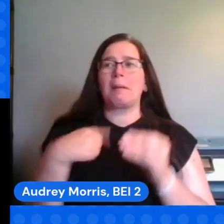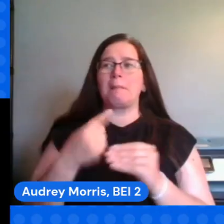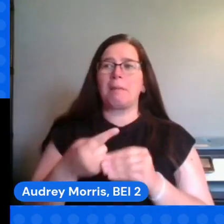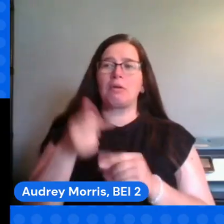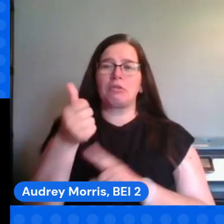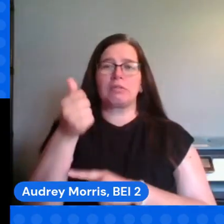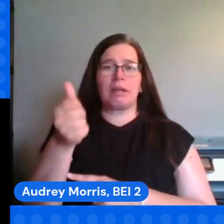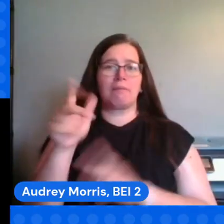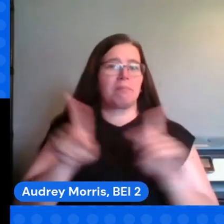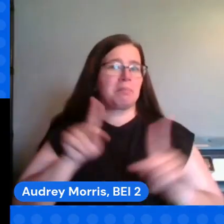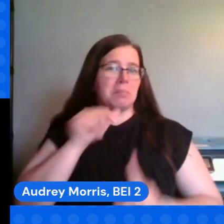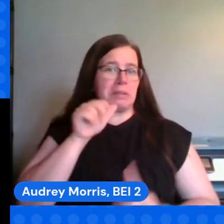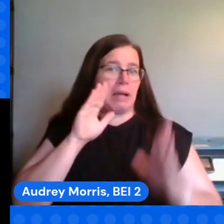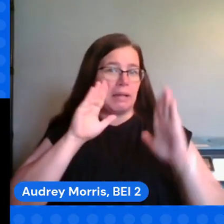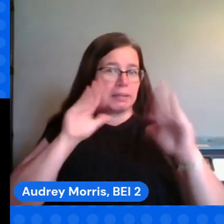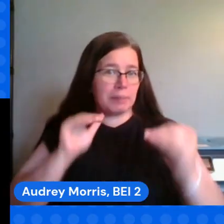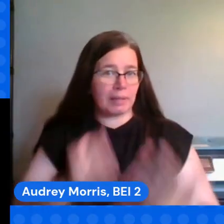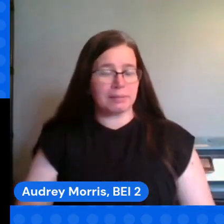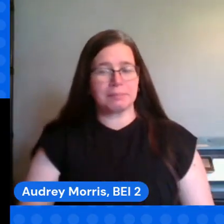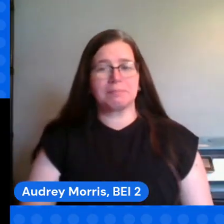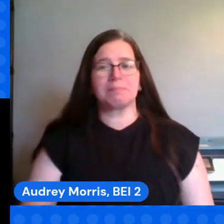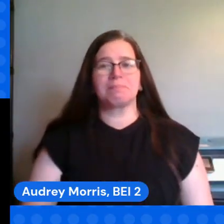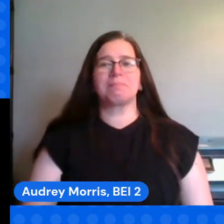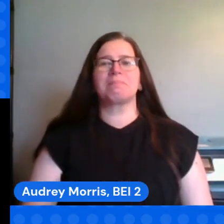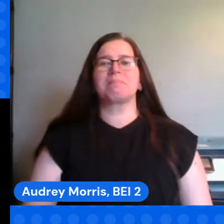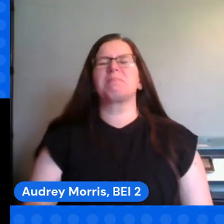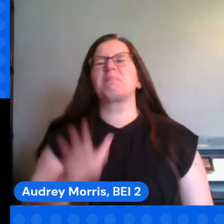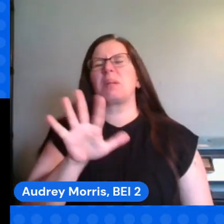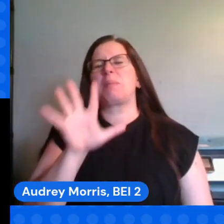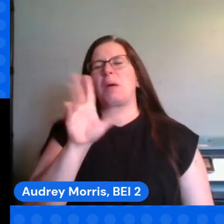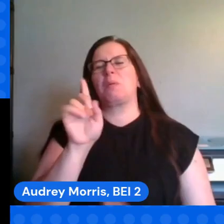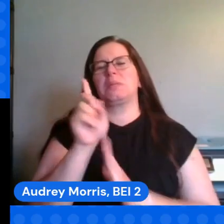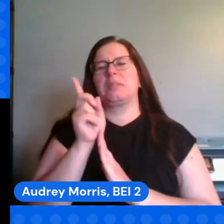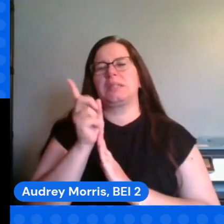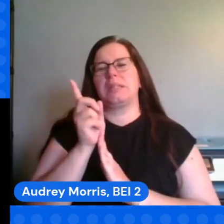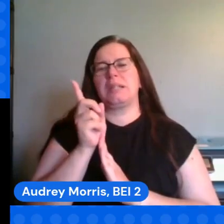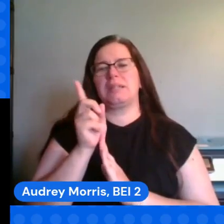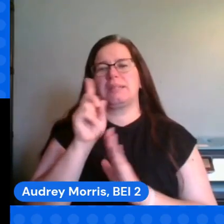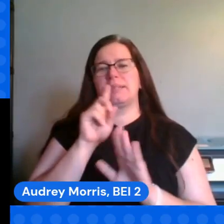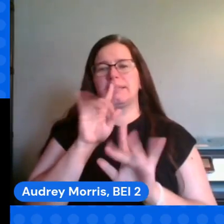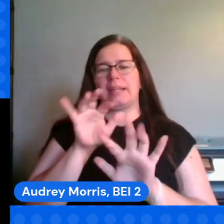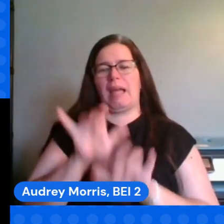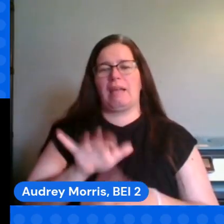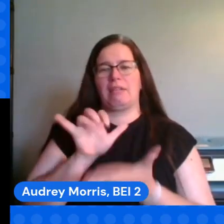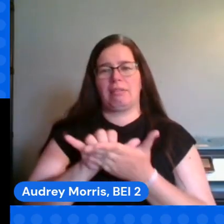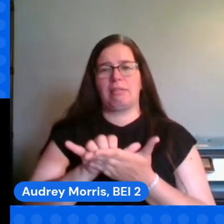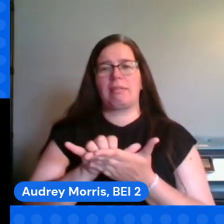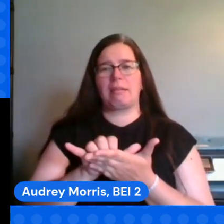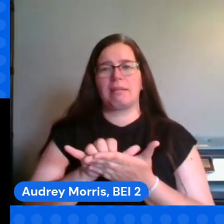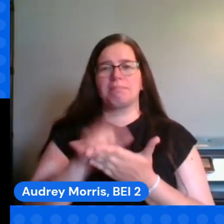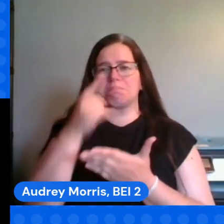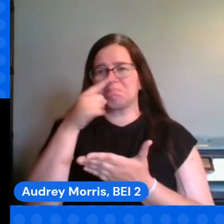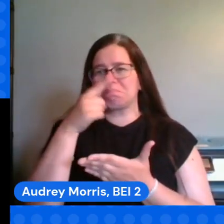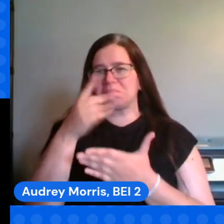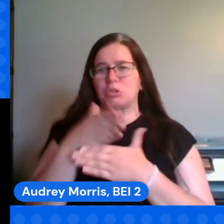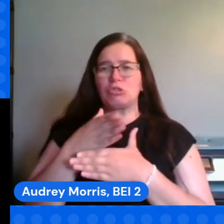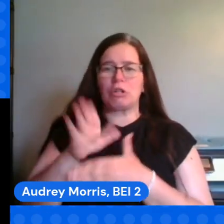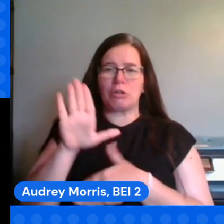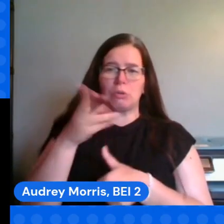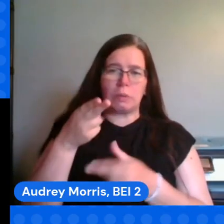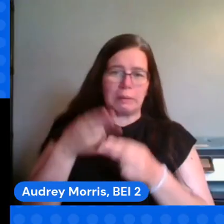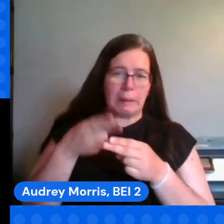not expect. So I'll give us about 60 seconds to do that. So again, if you could just share your